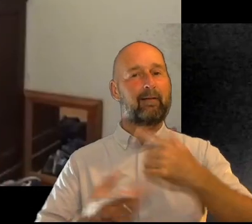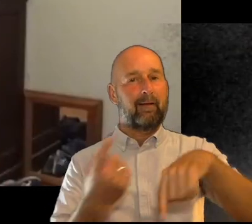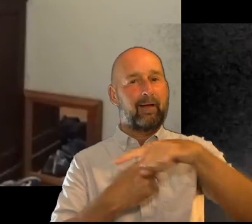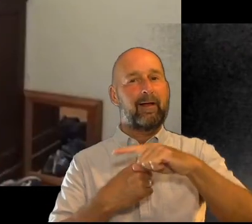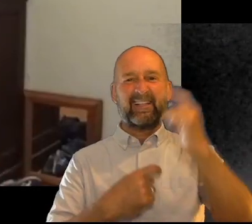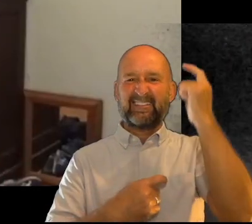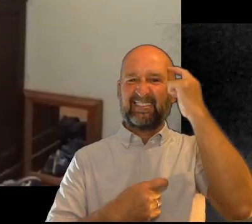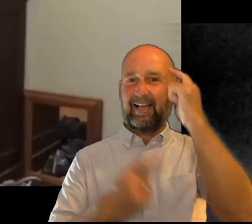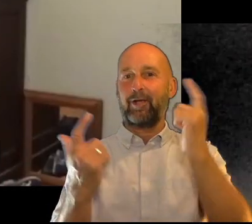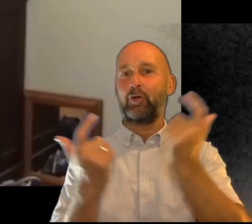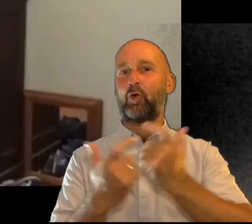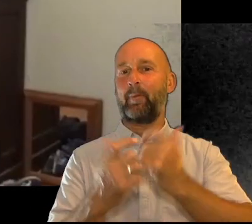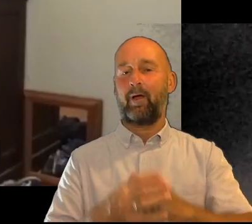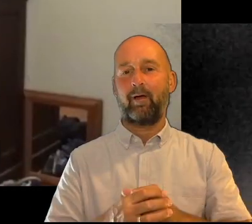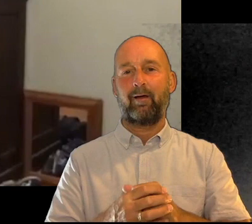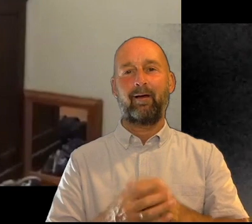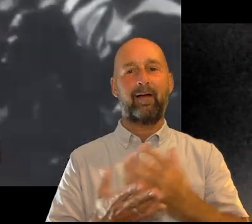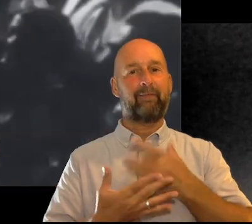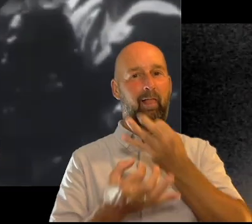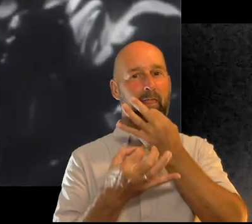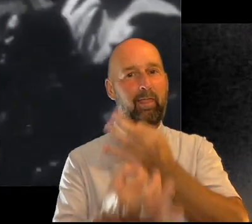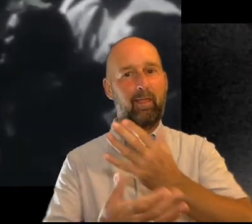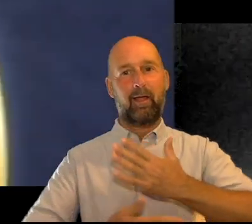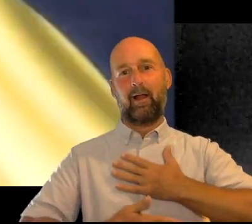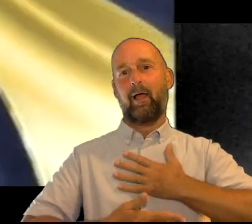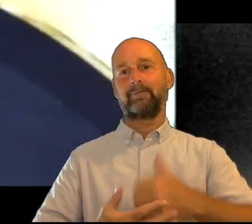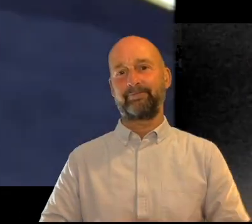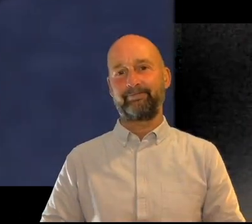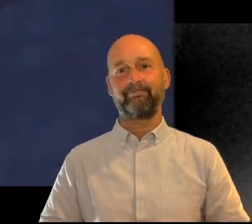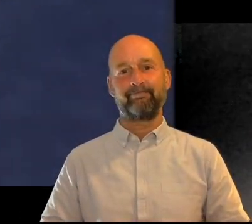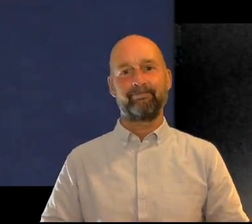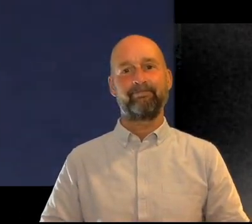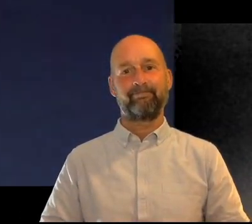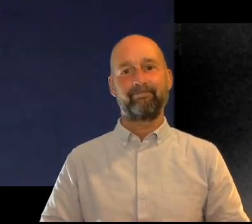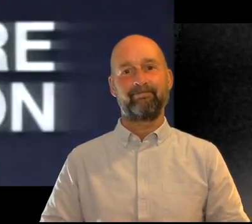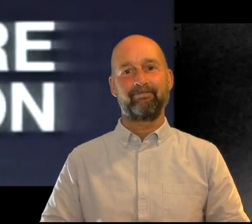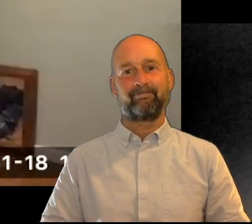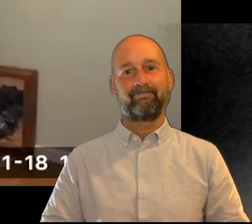physical and quite silly humour. I've got a real weakness for that.